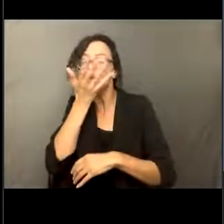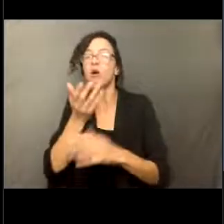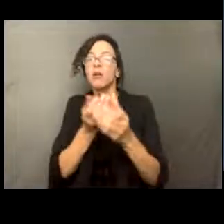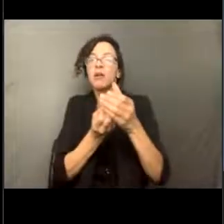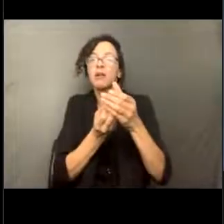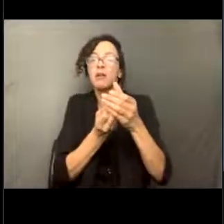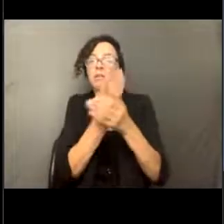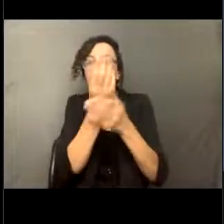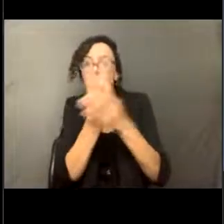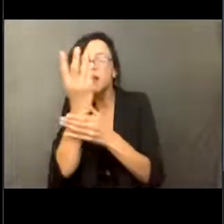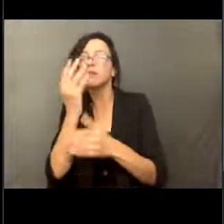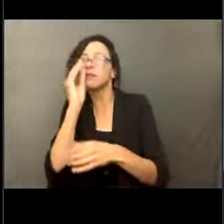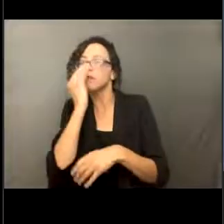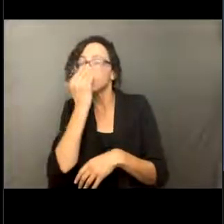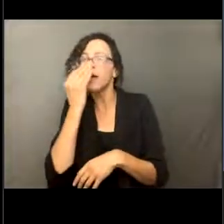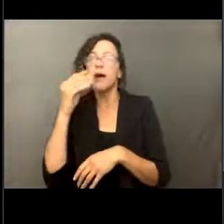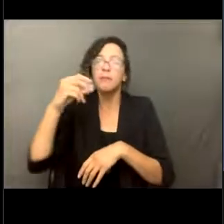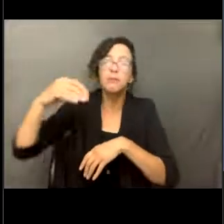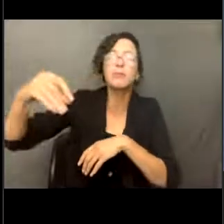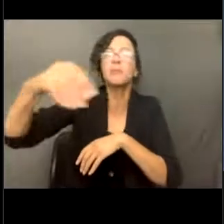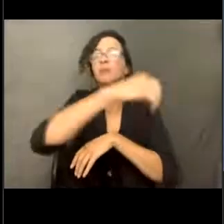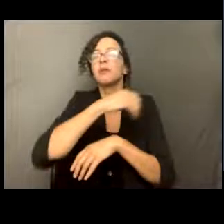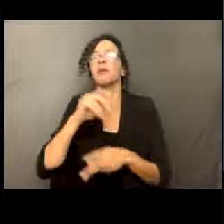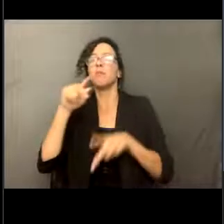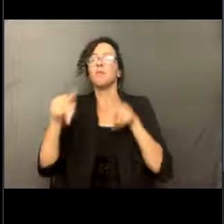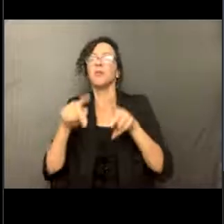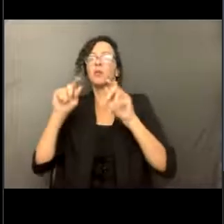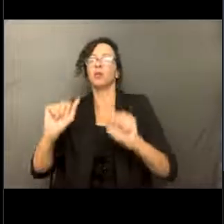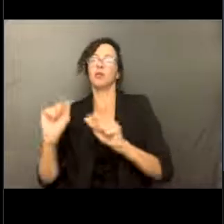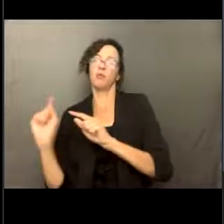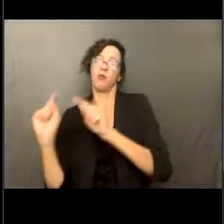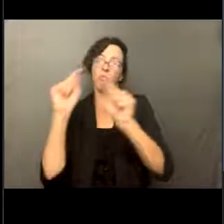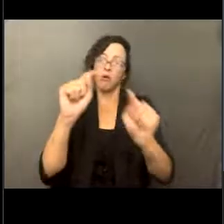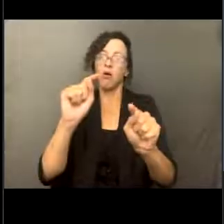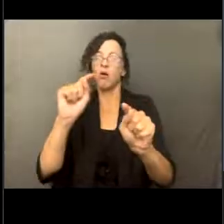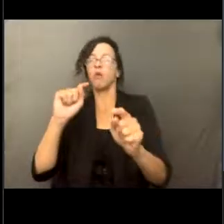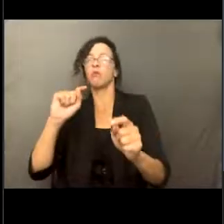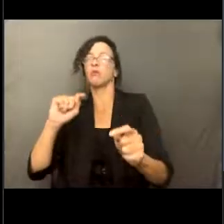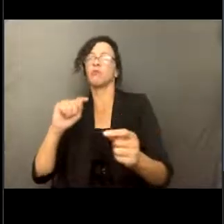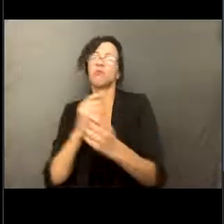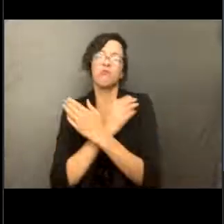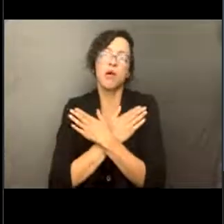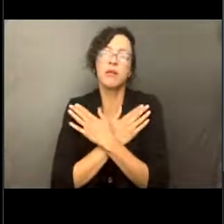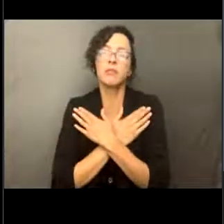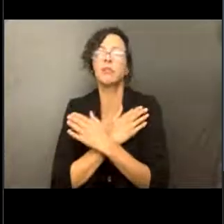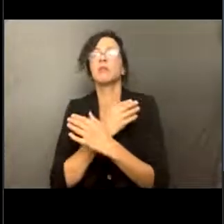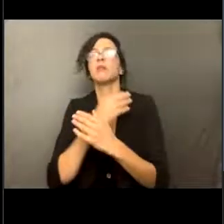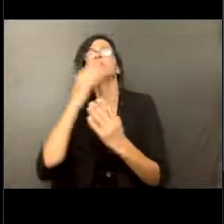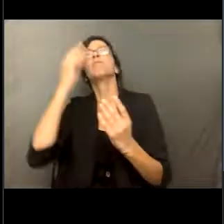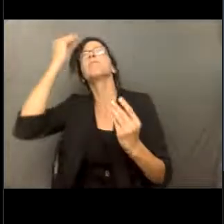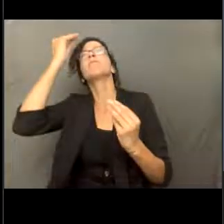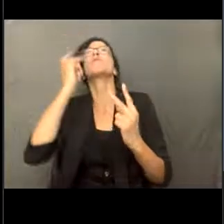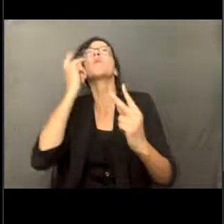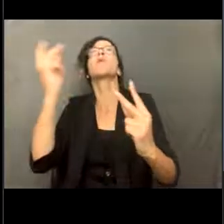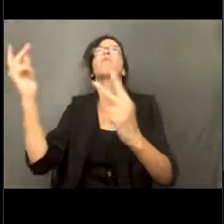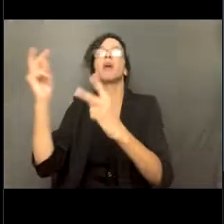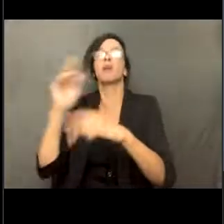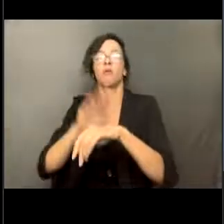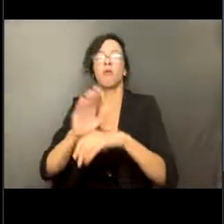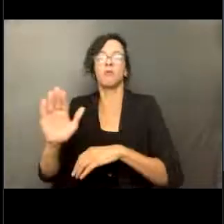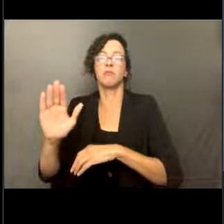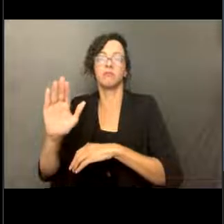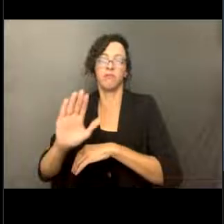a beautiful transformation of what the community envisioned in that partnership of what they wanted to see and how we were